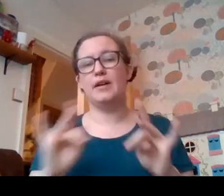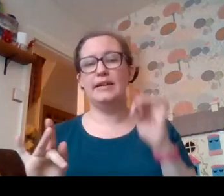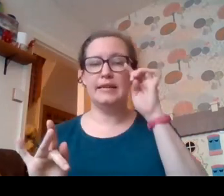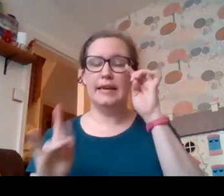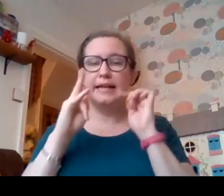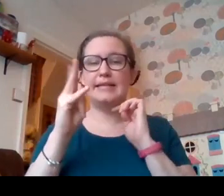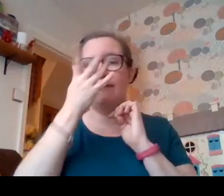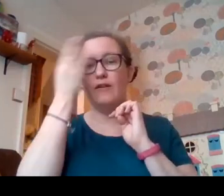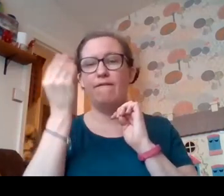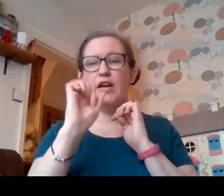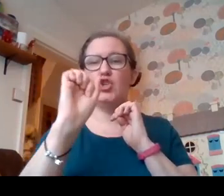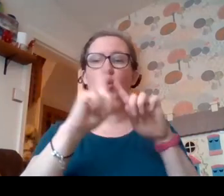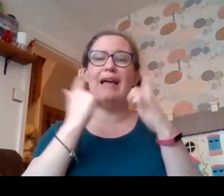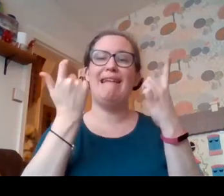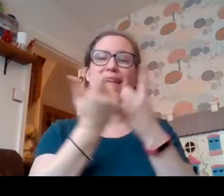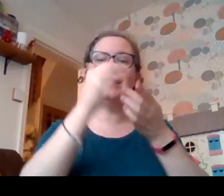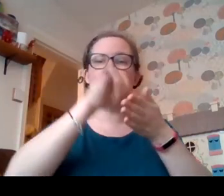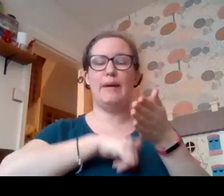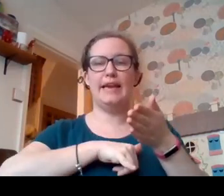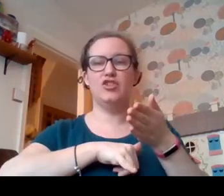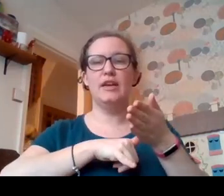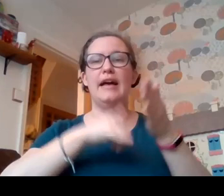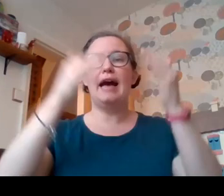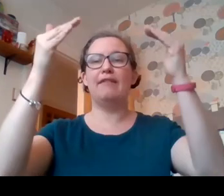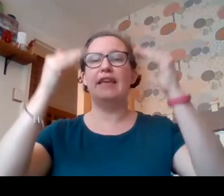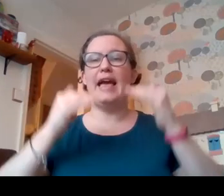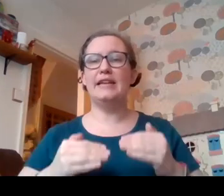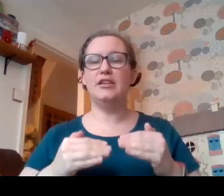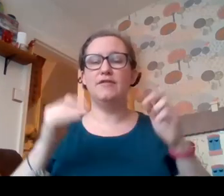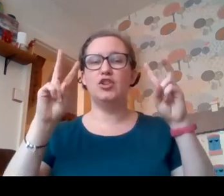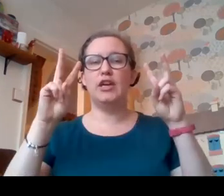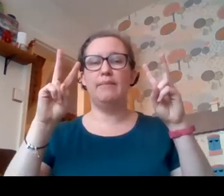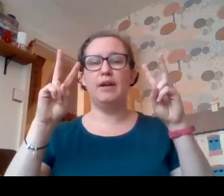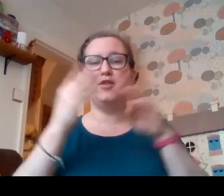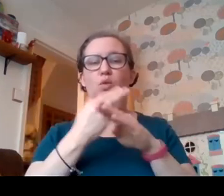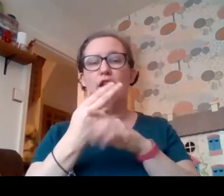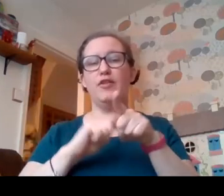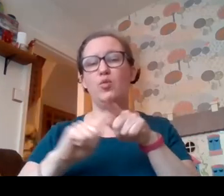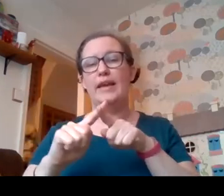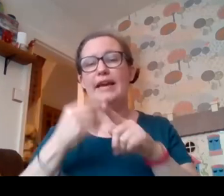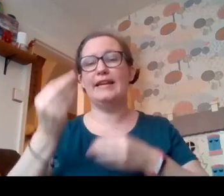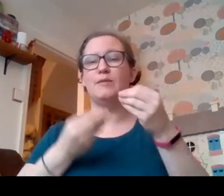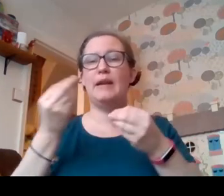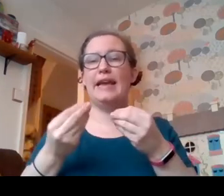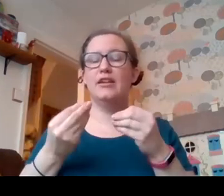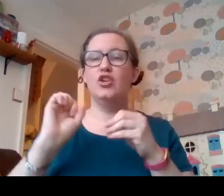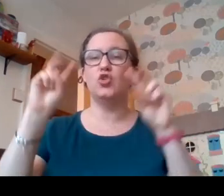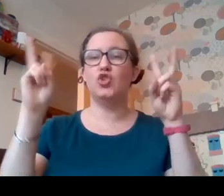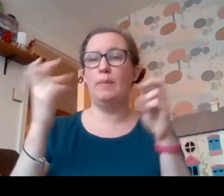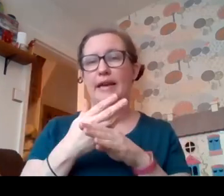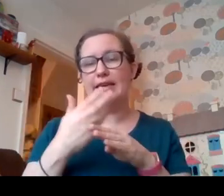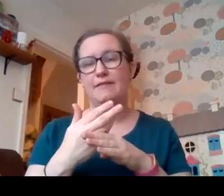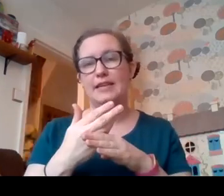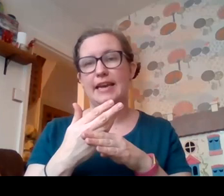HIU's website and see if you can find your classes page. And at the end of the work for the week, it'll explain